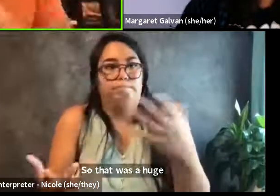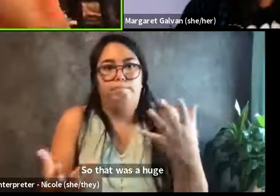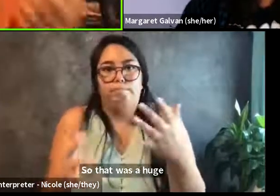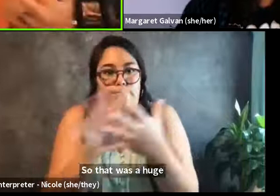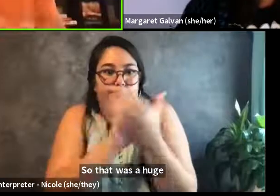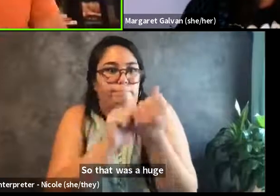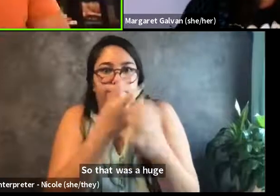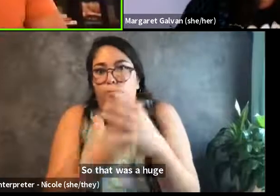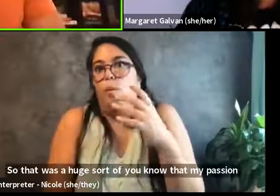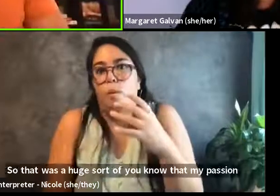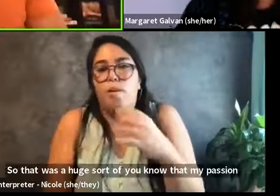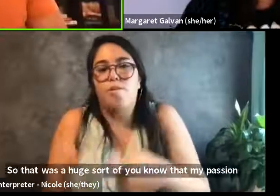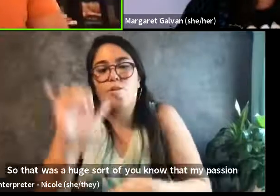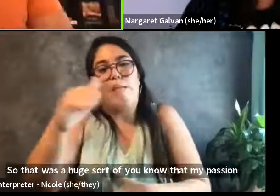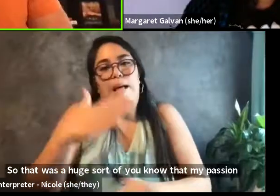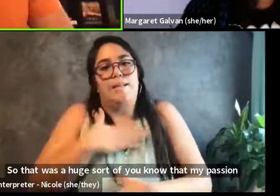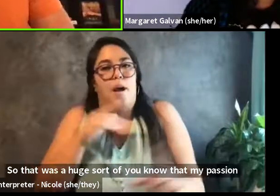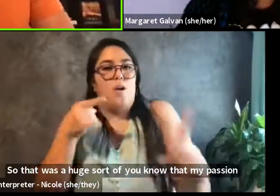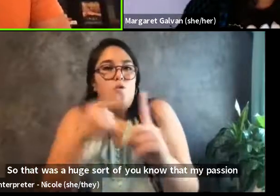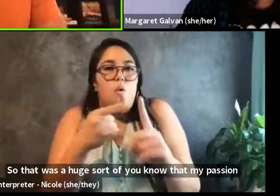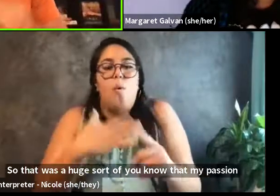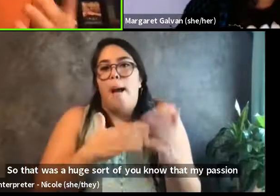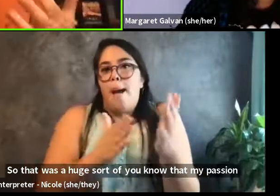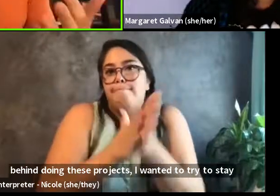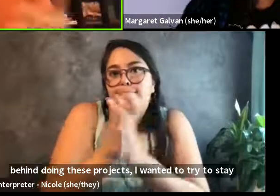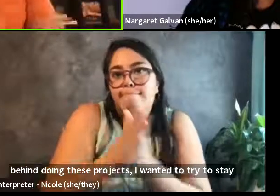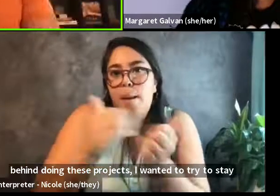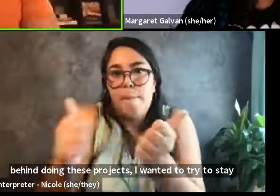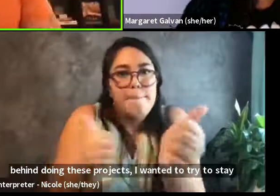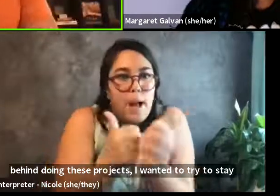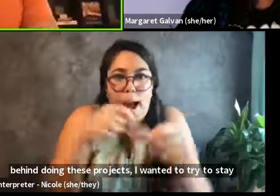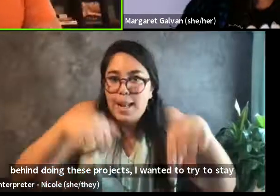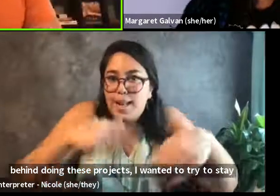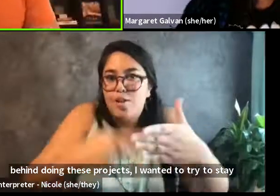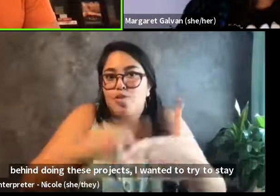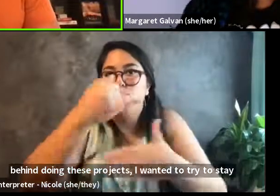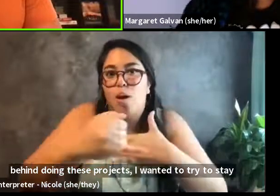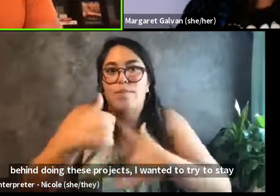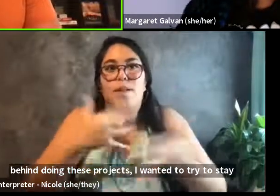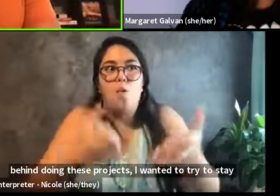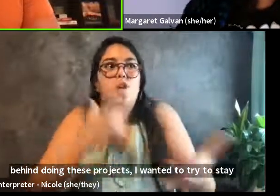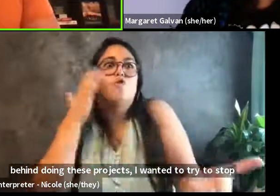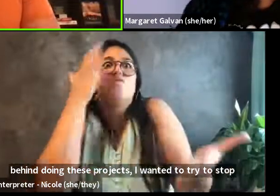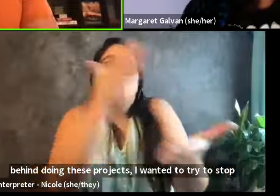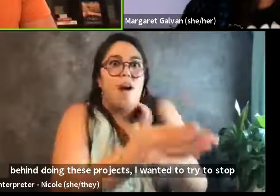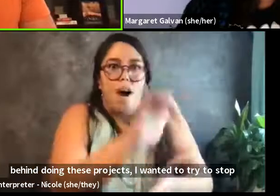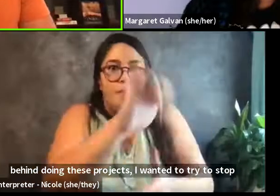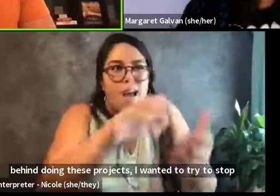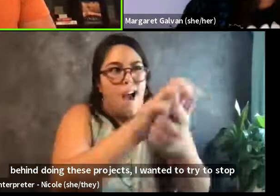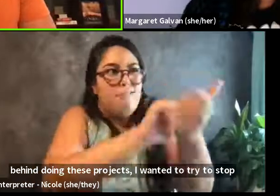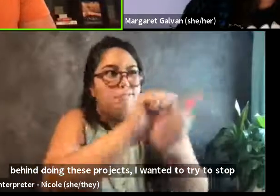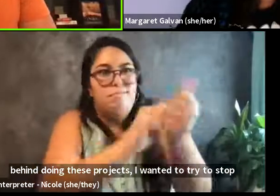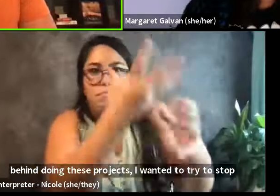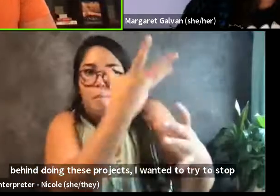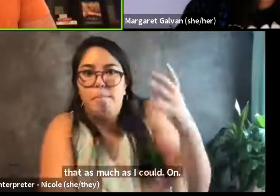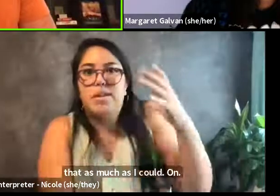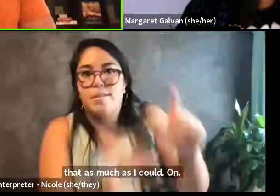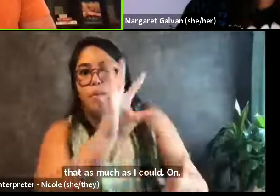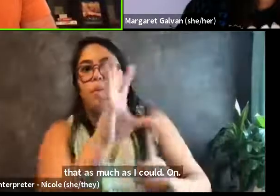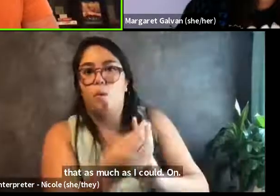you know, that my passion behind doing these projects, um, I, I wanted to try to stop that as much as I could. Um, uh, but